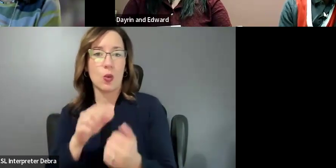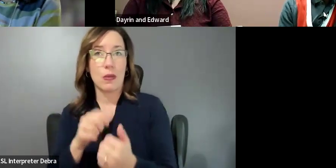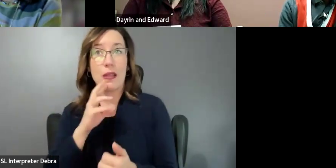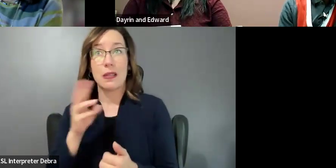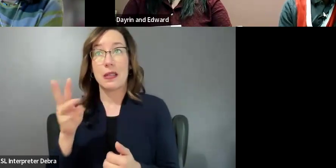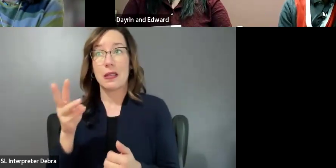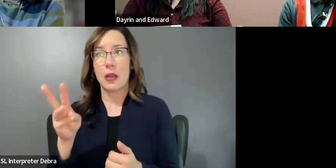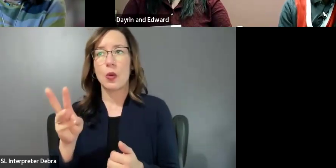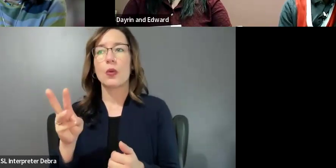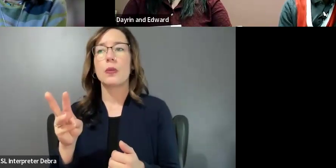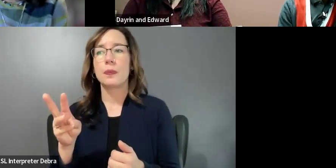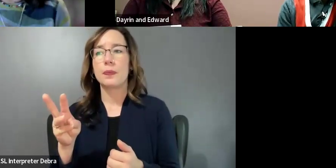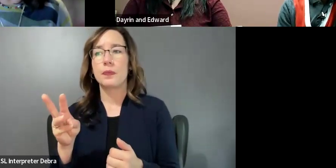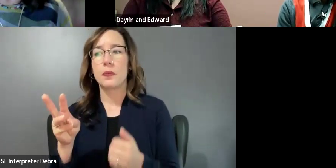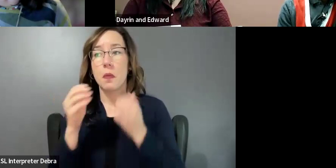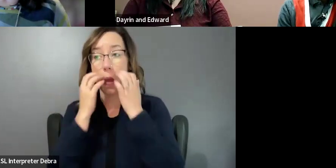16-year-old and